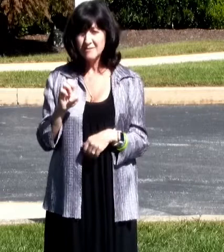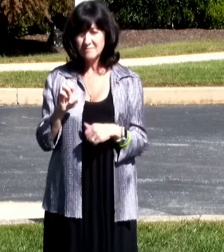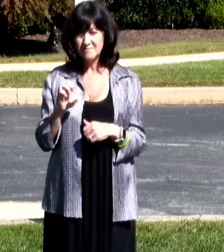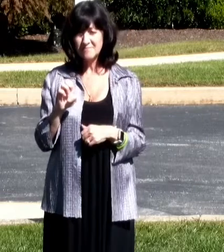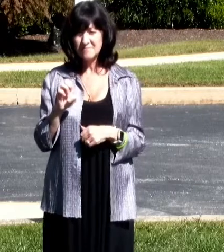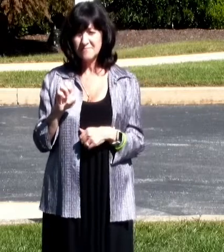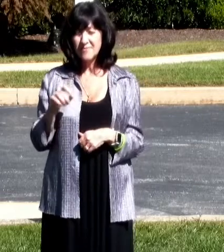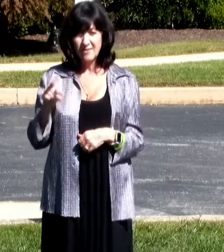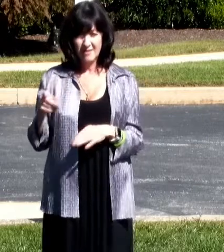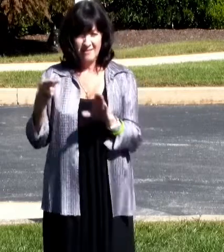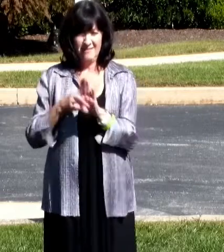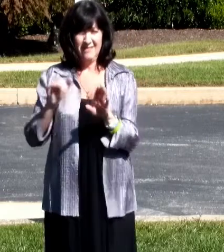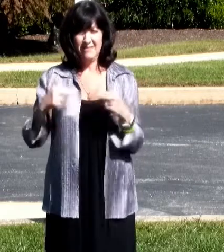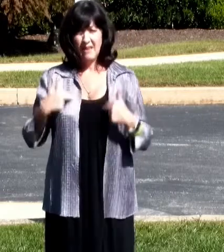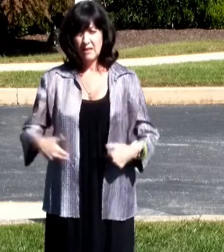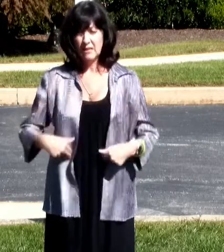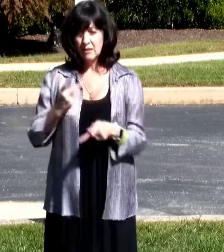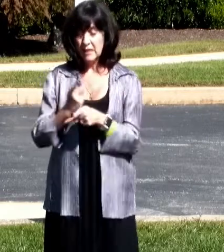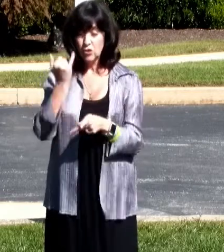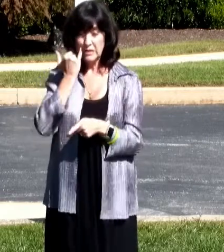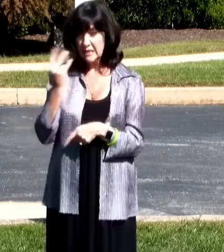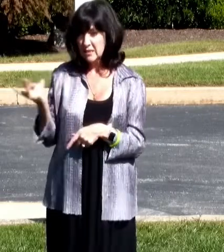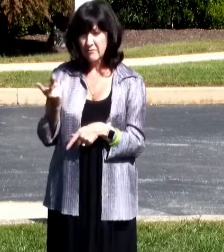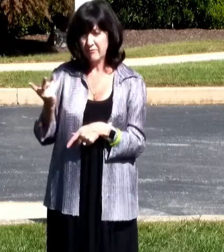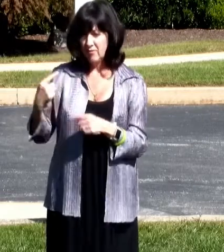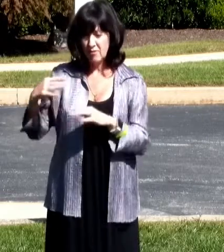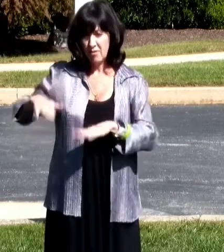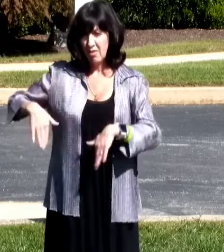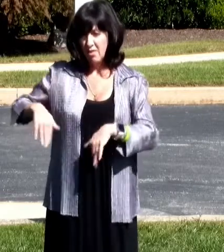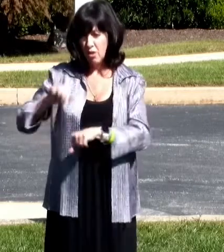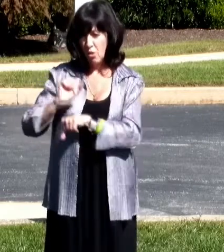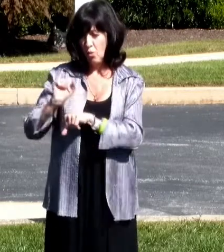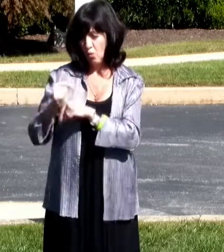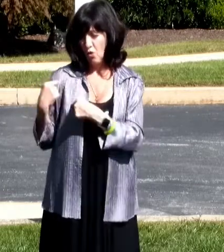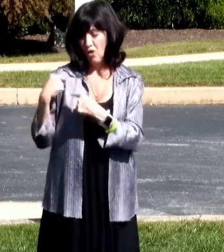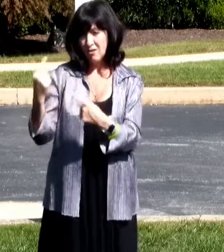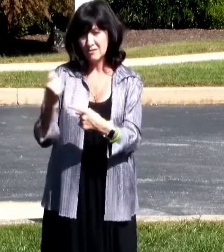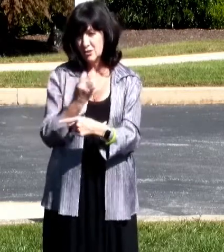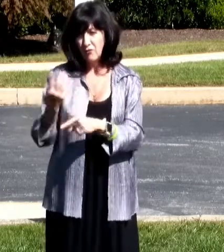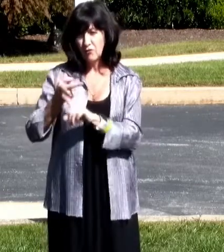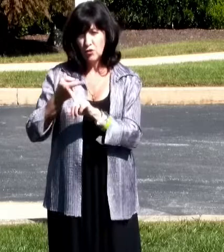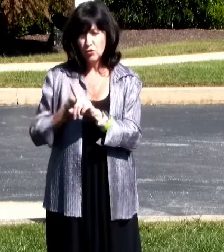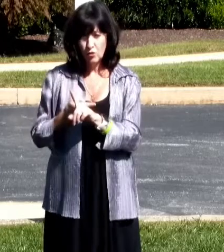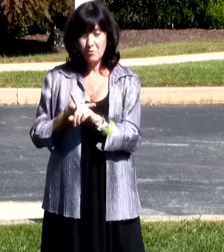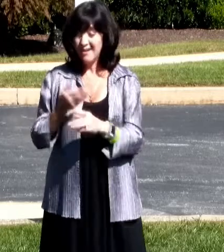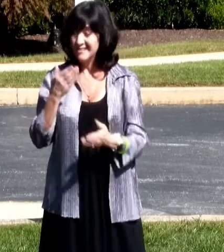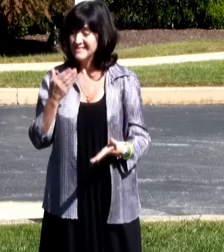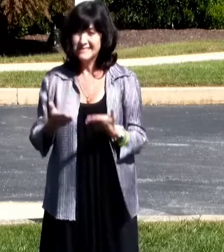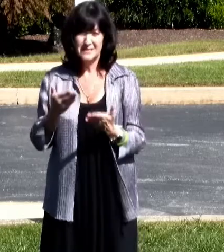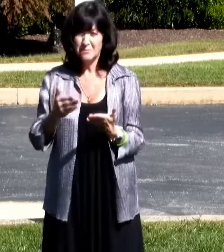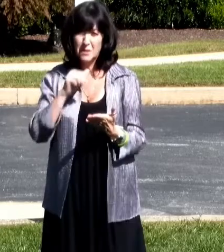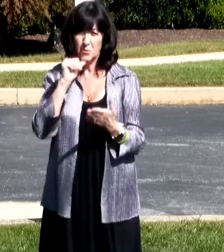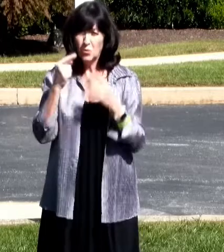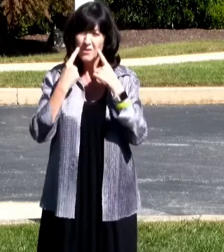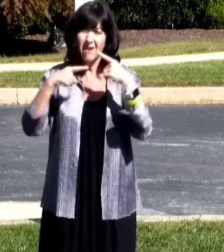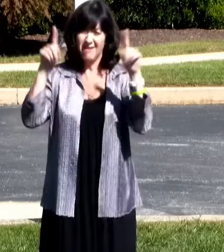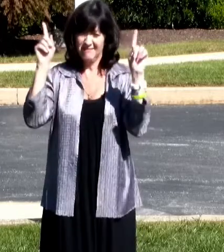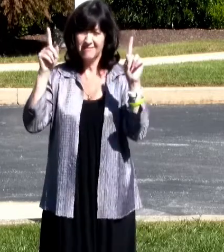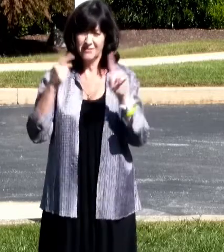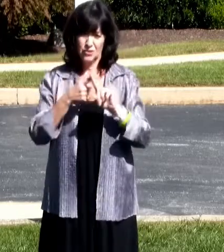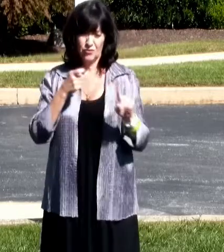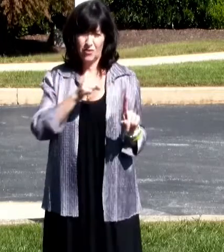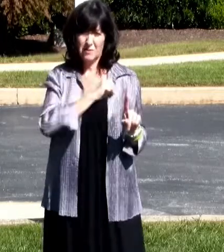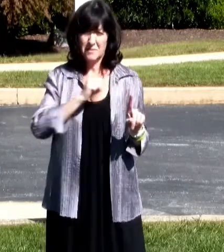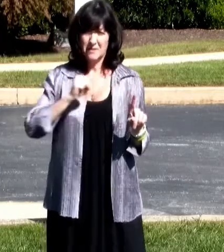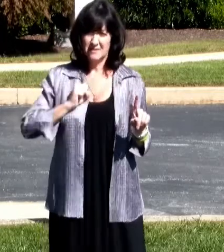in their own ways, had not been so supportive of this legislation the past few months, it might not have gotten done. It might not have come out of the Senate with as strong a statement as it did,